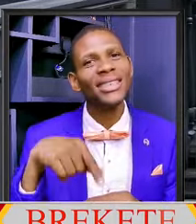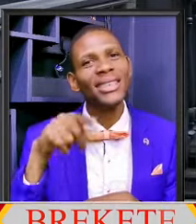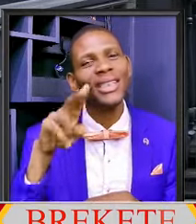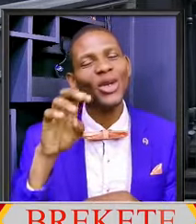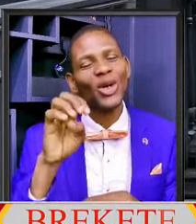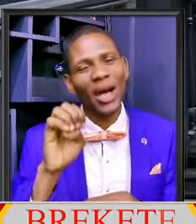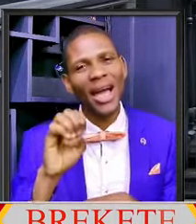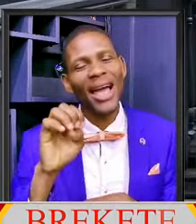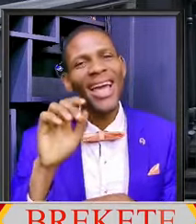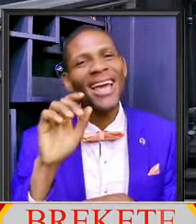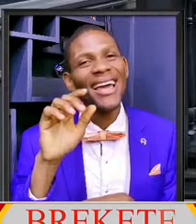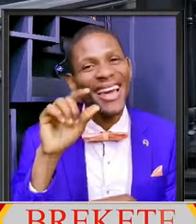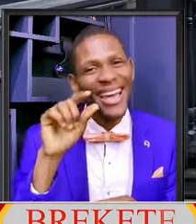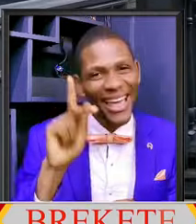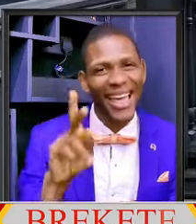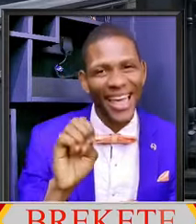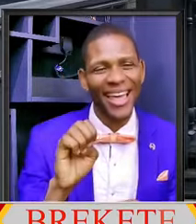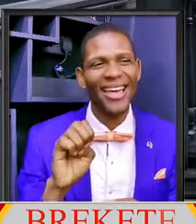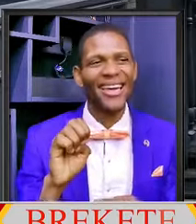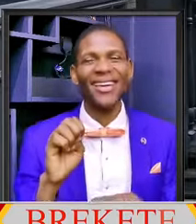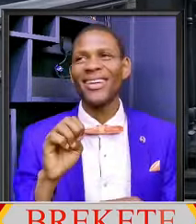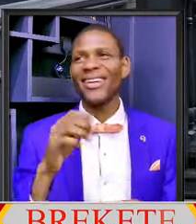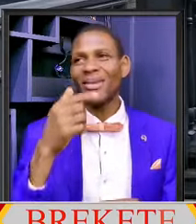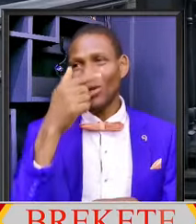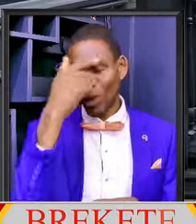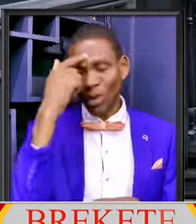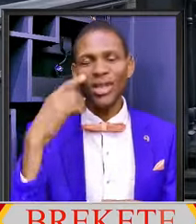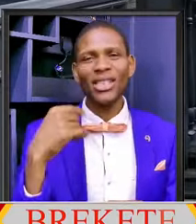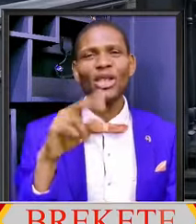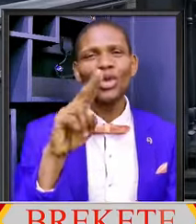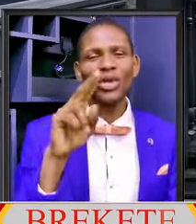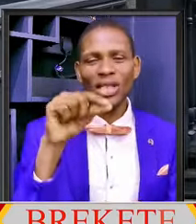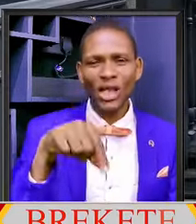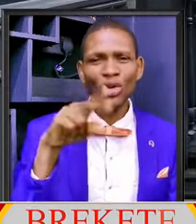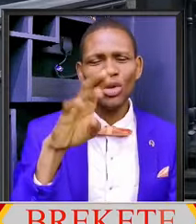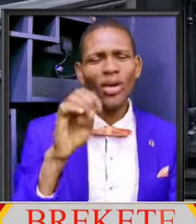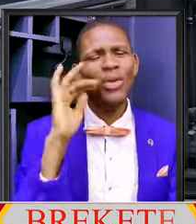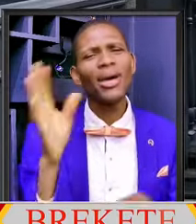where? Because the QUE way there for the front. Where you go put the QUE?